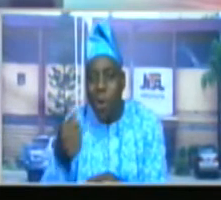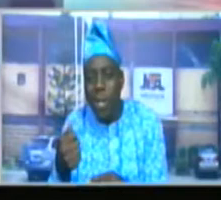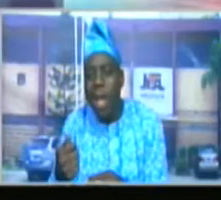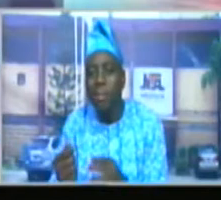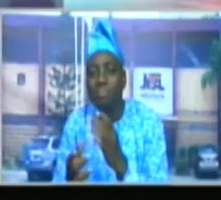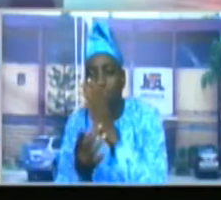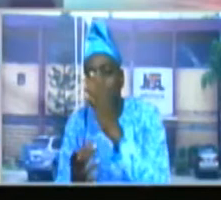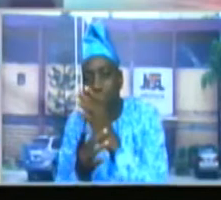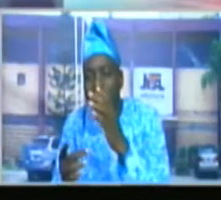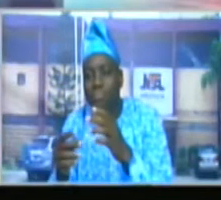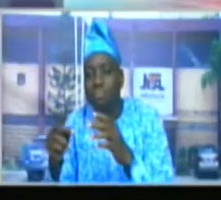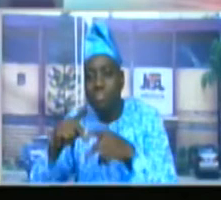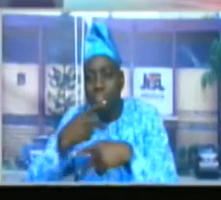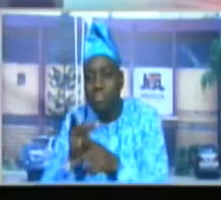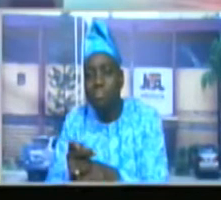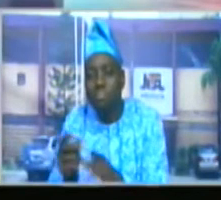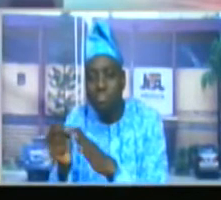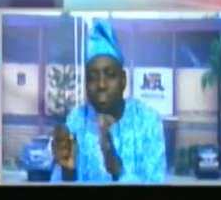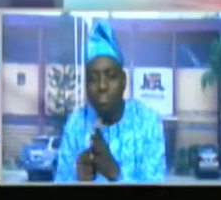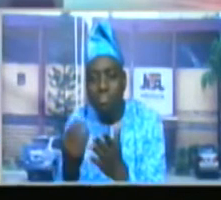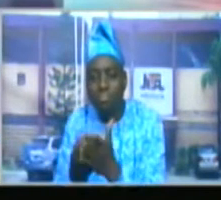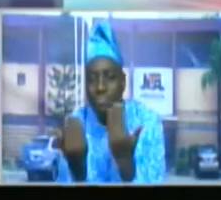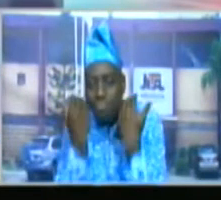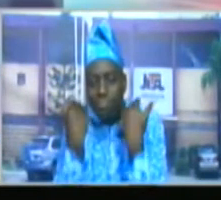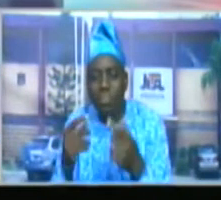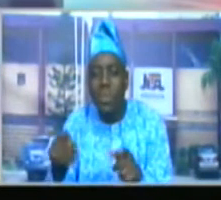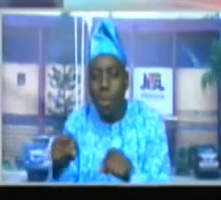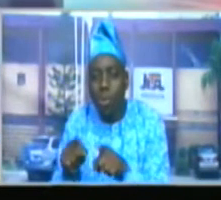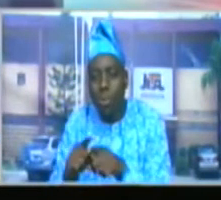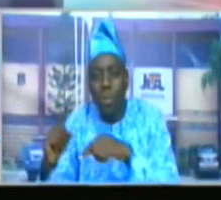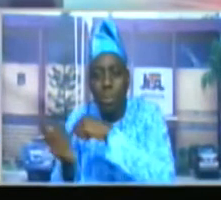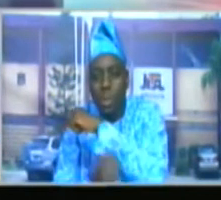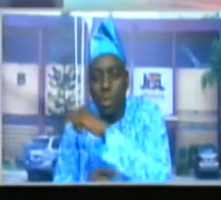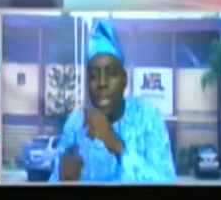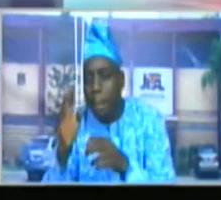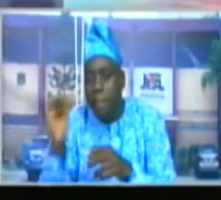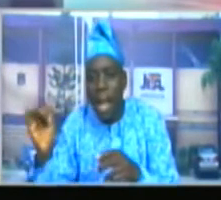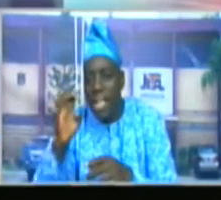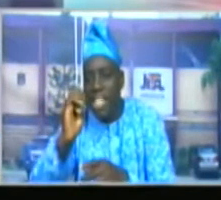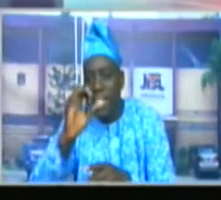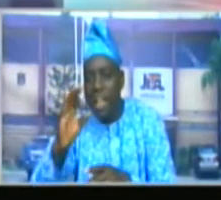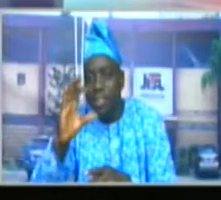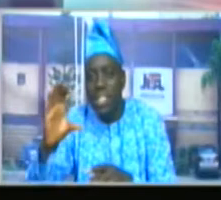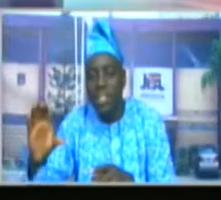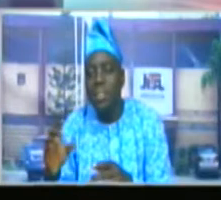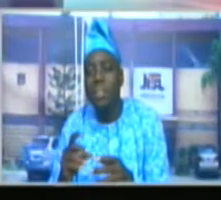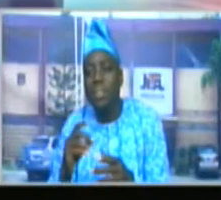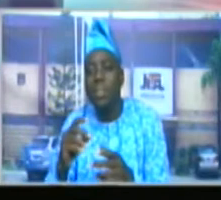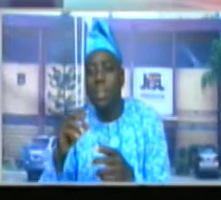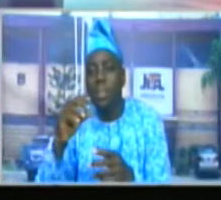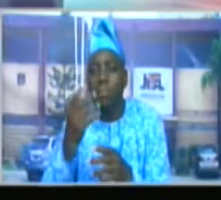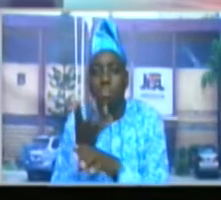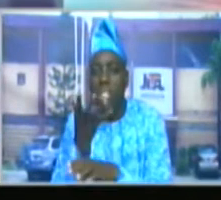oil-producing states in the country. Defendants who are being prosecuted by the Economic and Financial Crime Commission pleaded